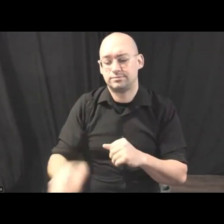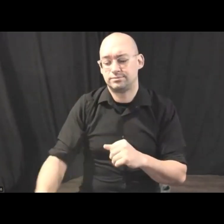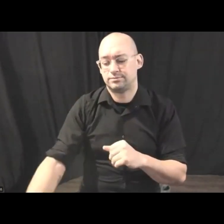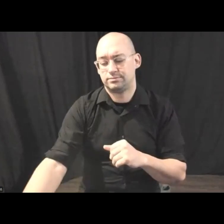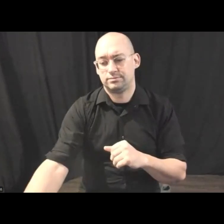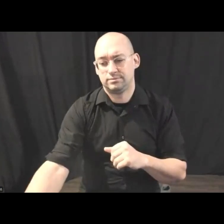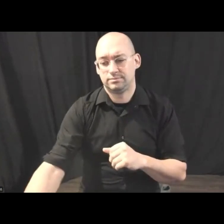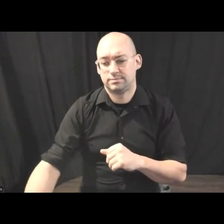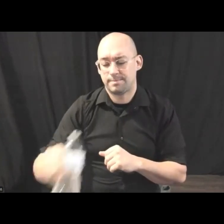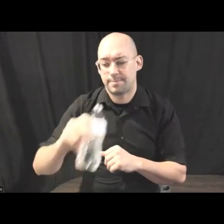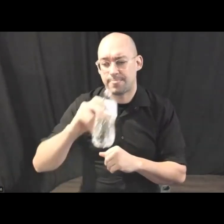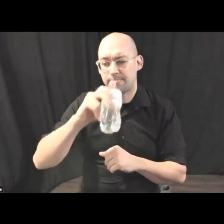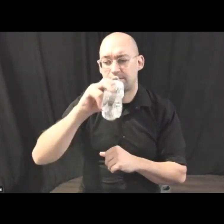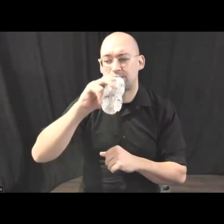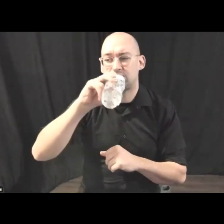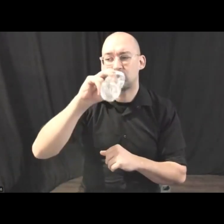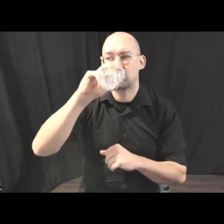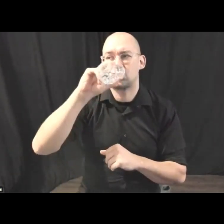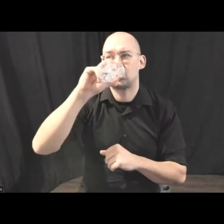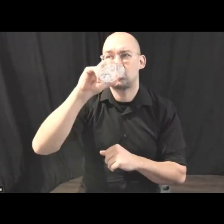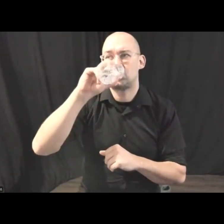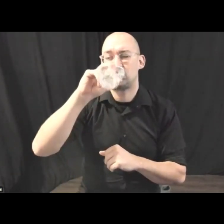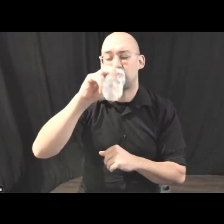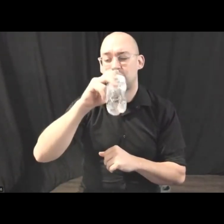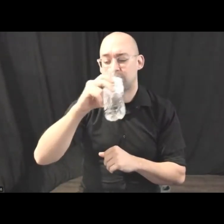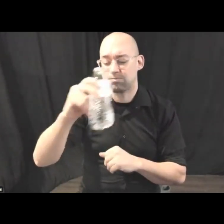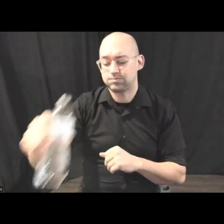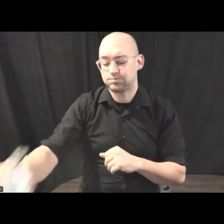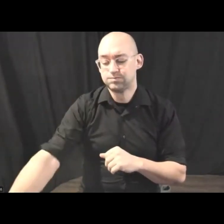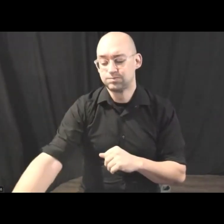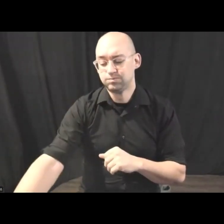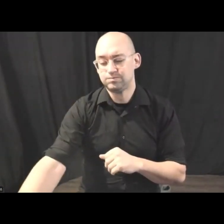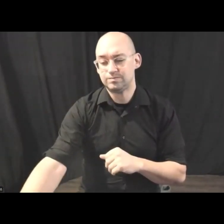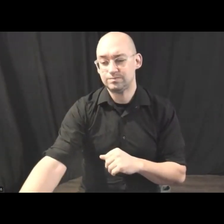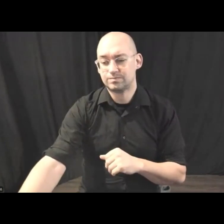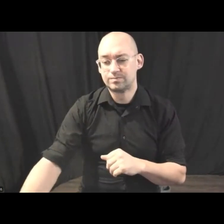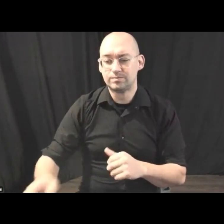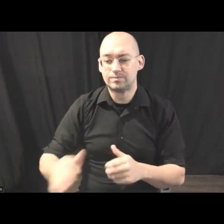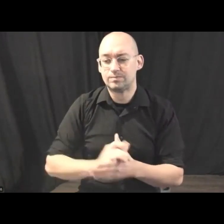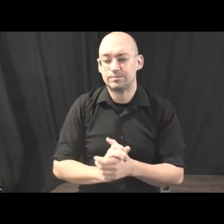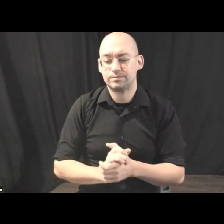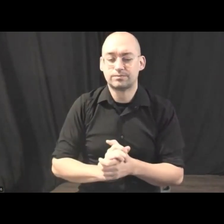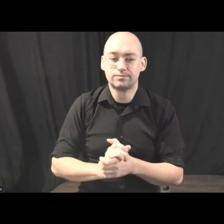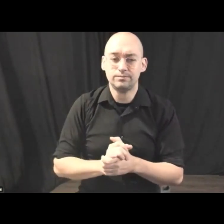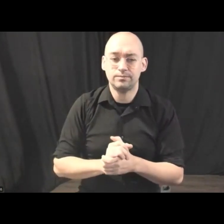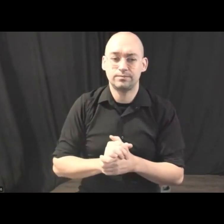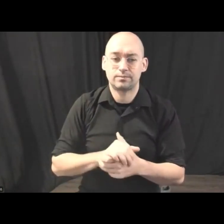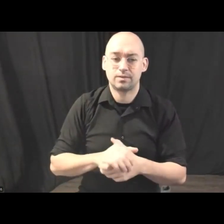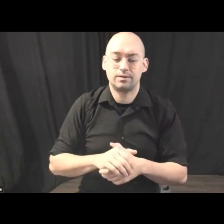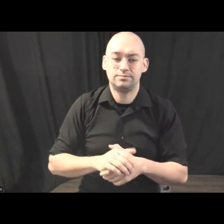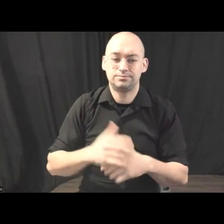experience is. So I just want to, again, appreciate your forward thinking that helps us be at a different level of readiness than I would say in the